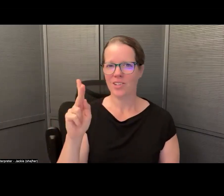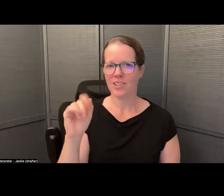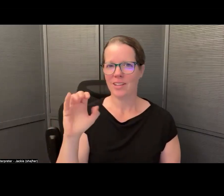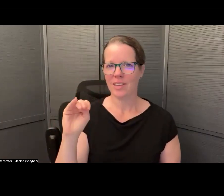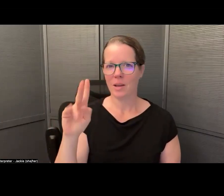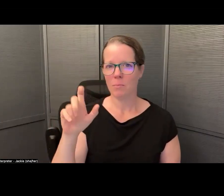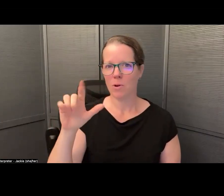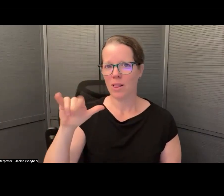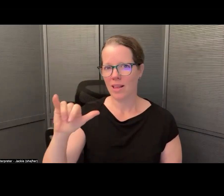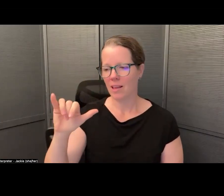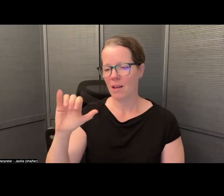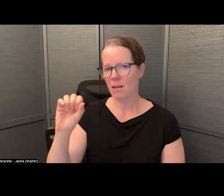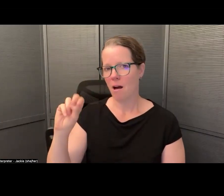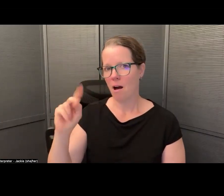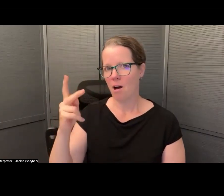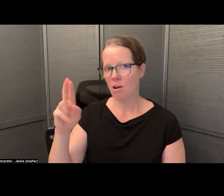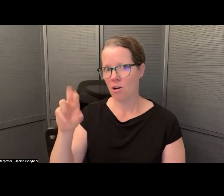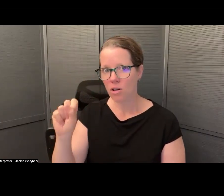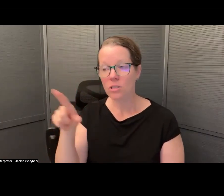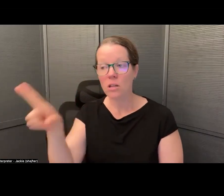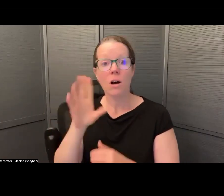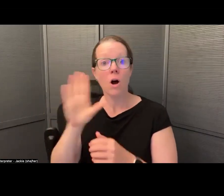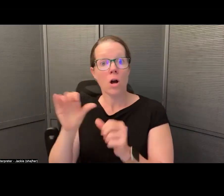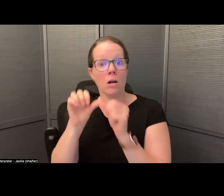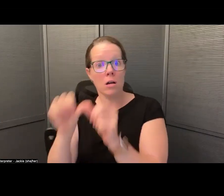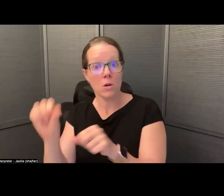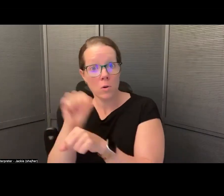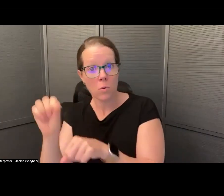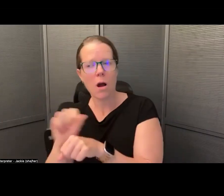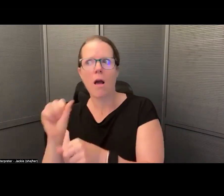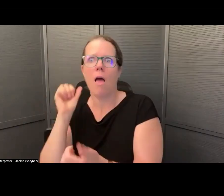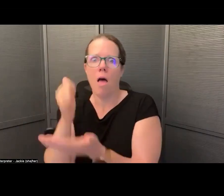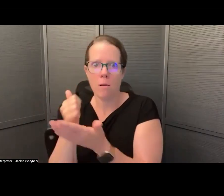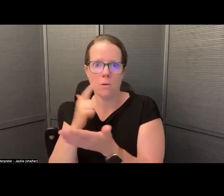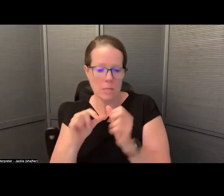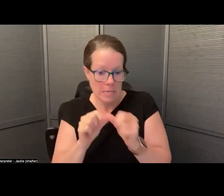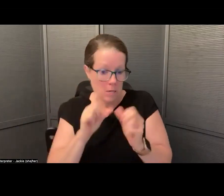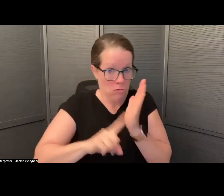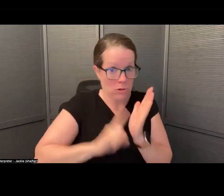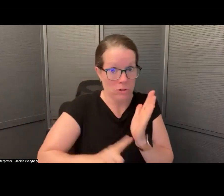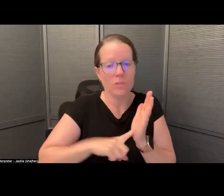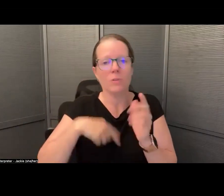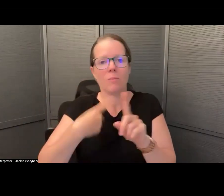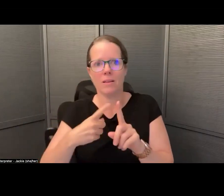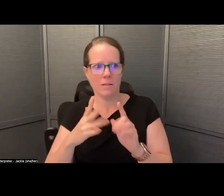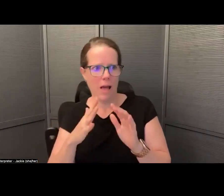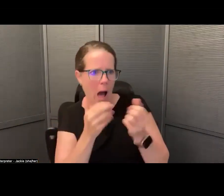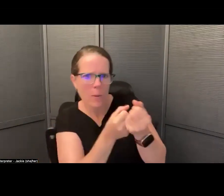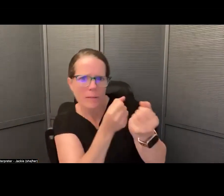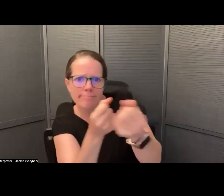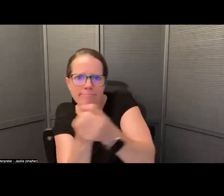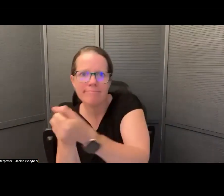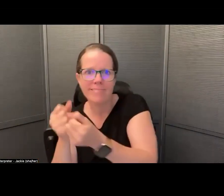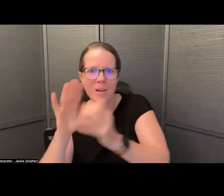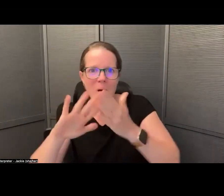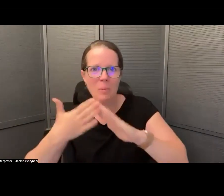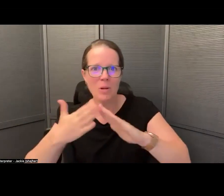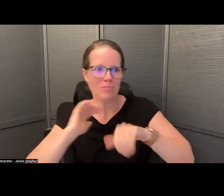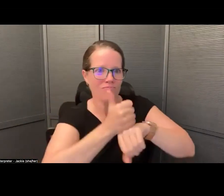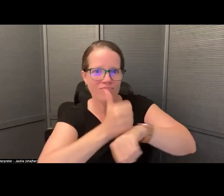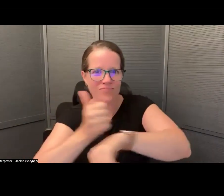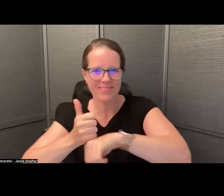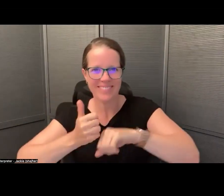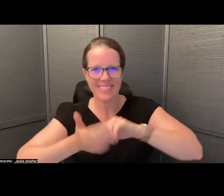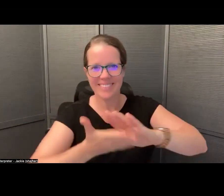behavioral health, research, and implementation support. I would also like to especially thank the iSPARC communications team, including